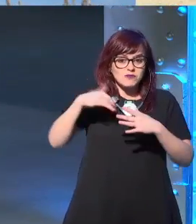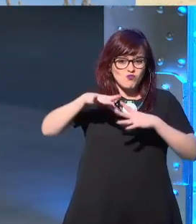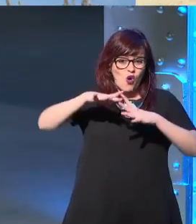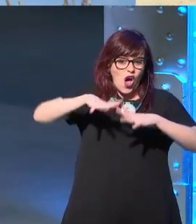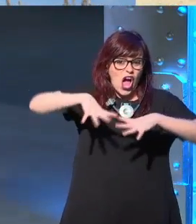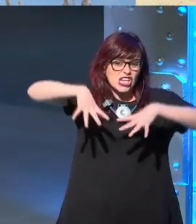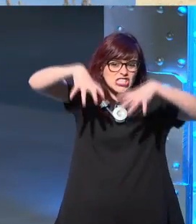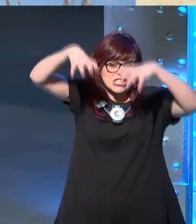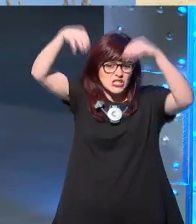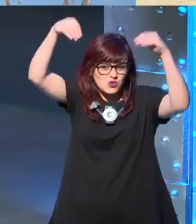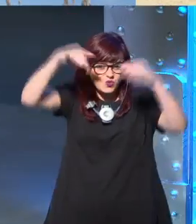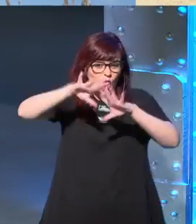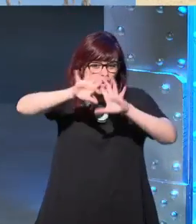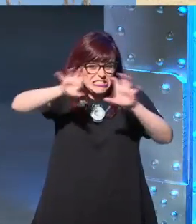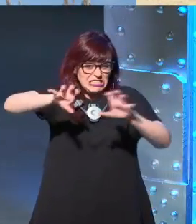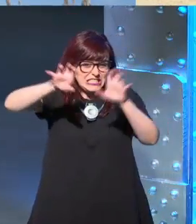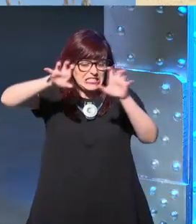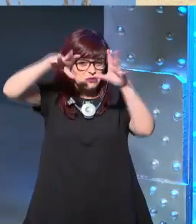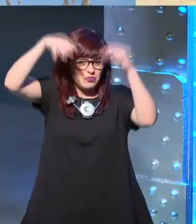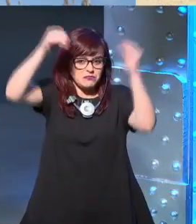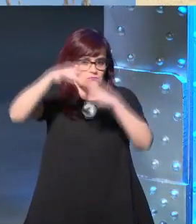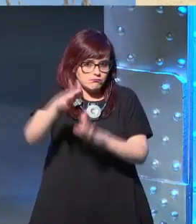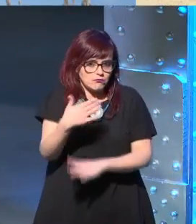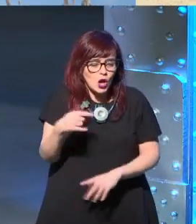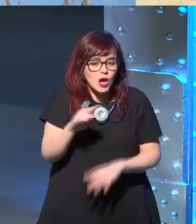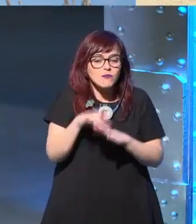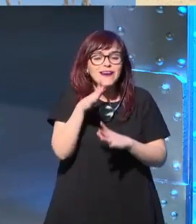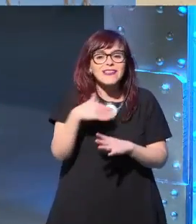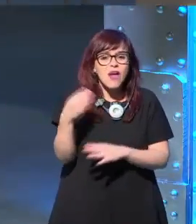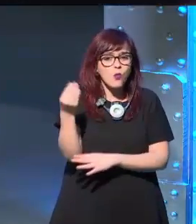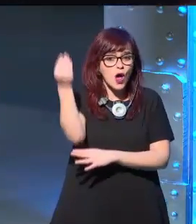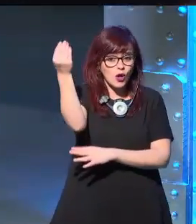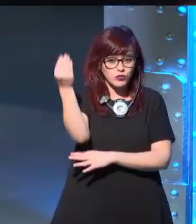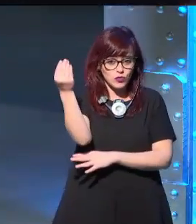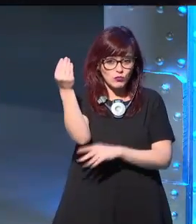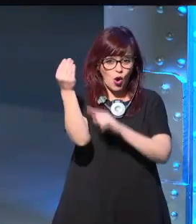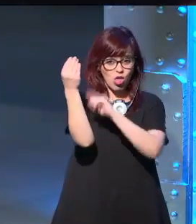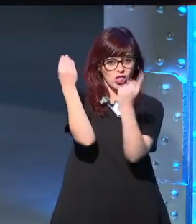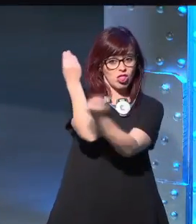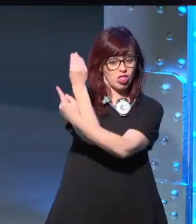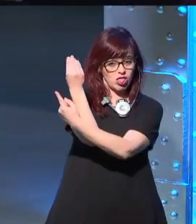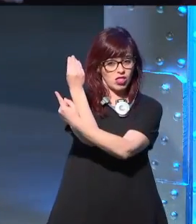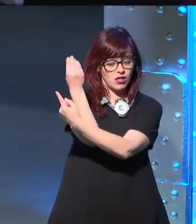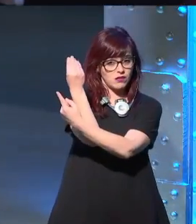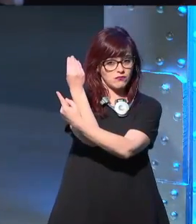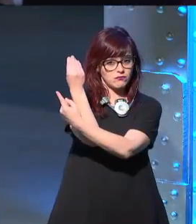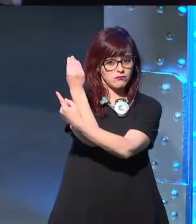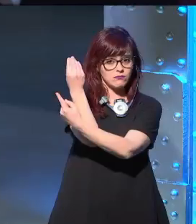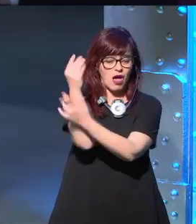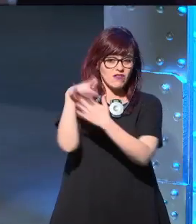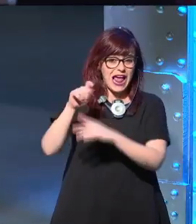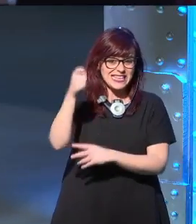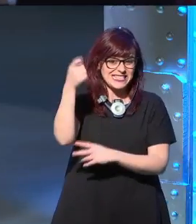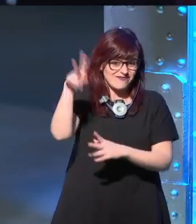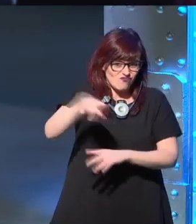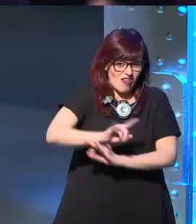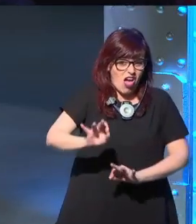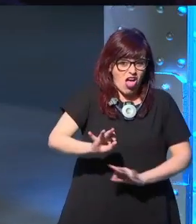tower on top, a lantern tower. As you can see, they don't succeed. The Duke of Milan and